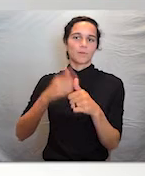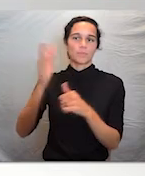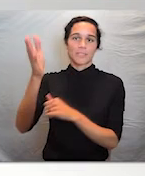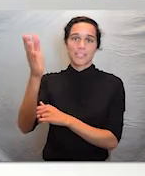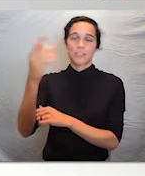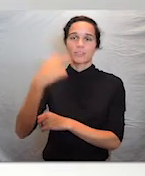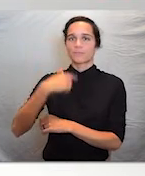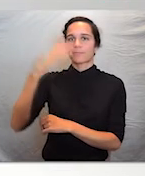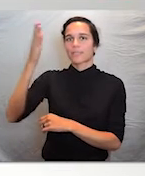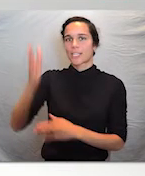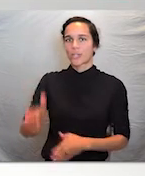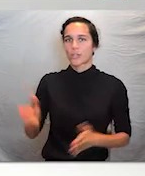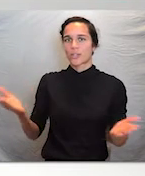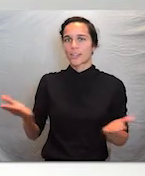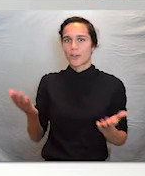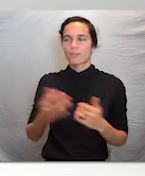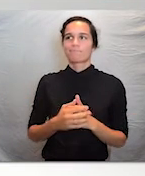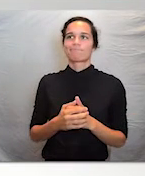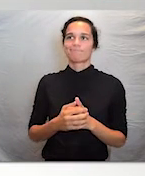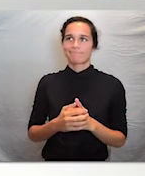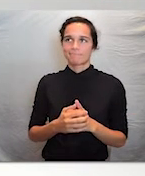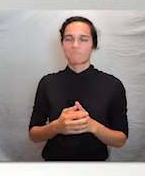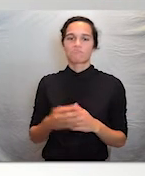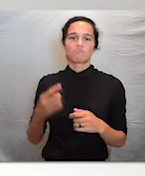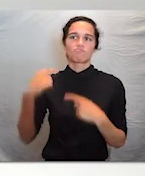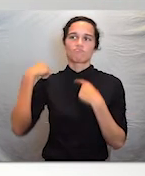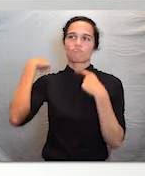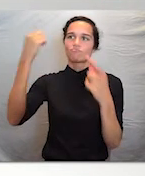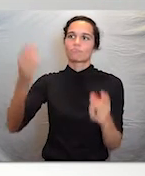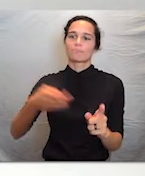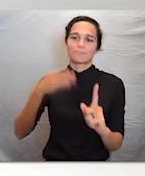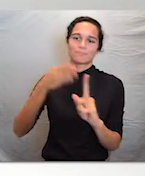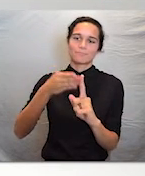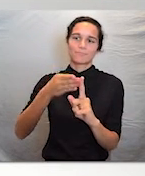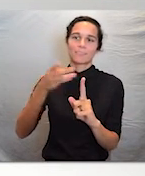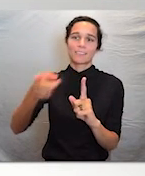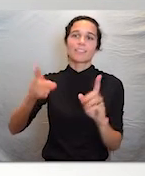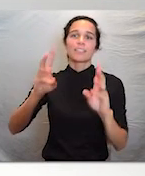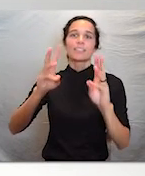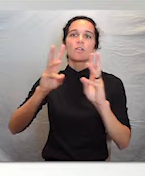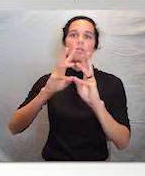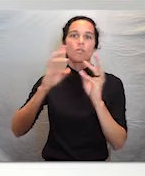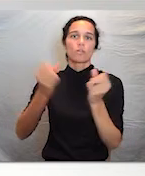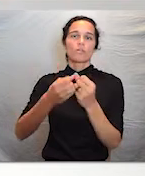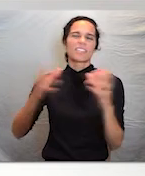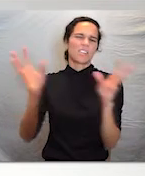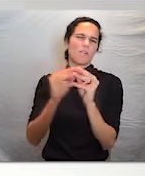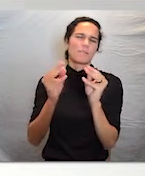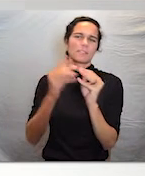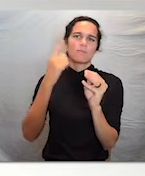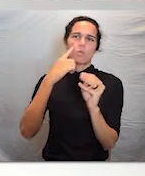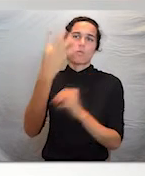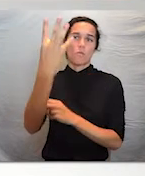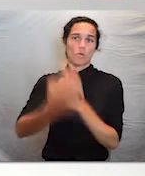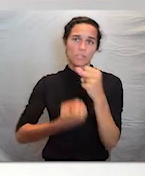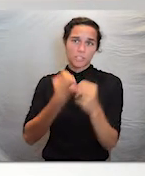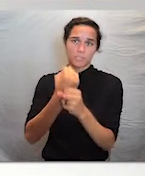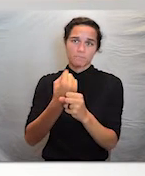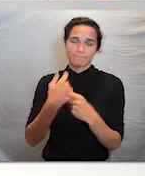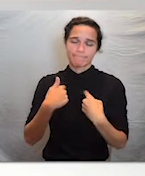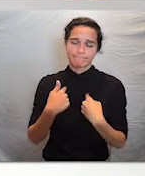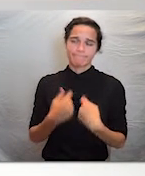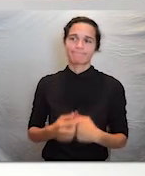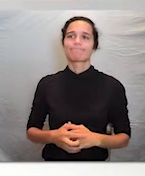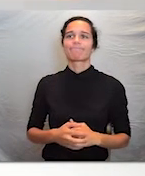here. I've been coming to the Family Cafe for about 4 years now, and this is my